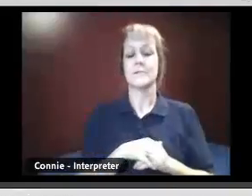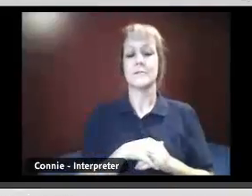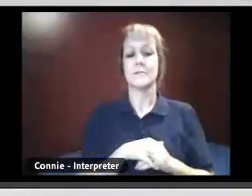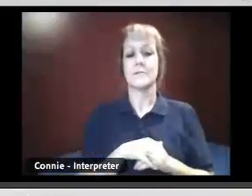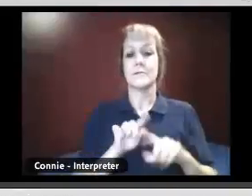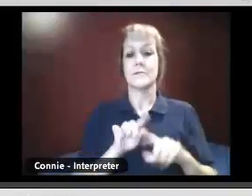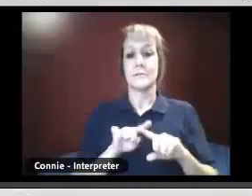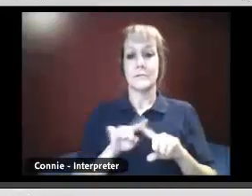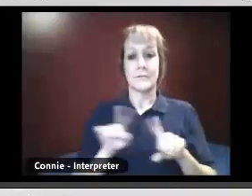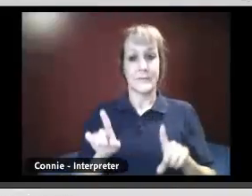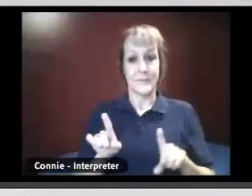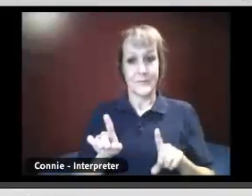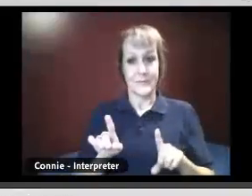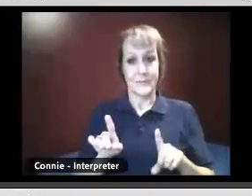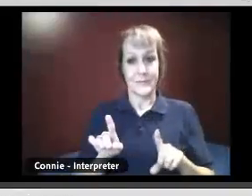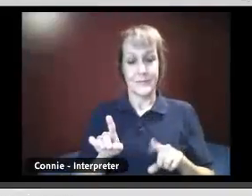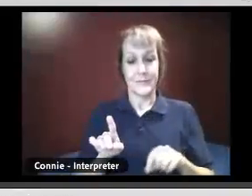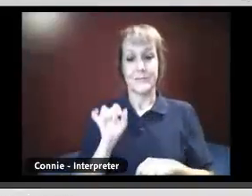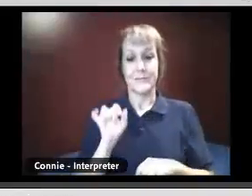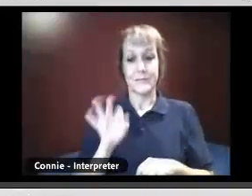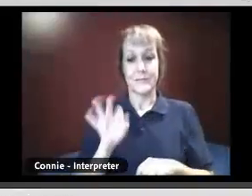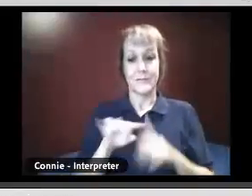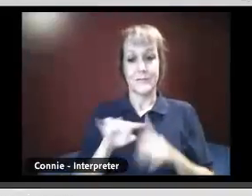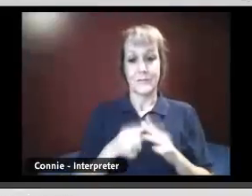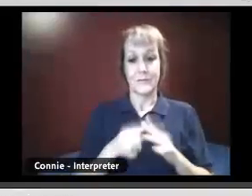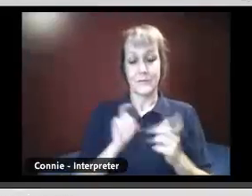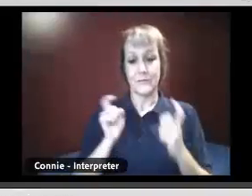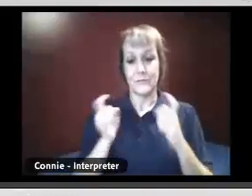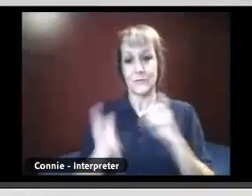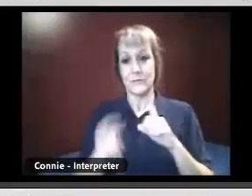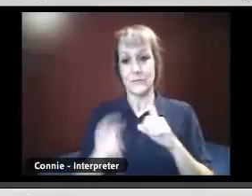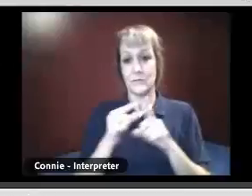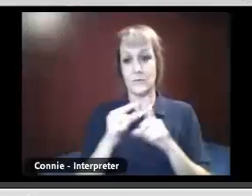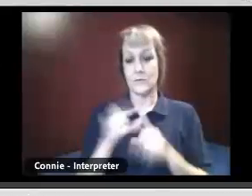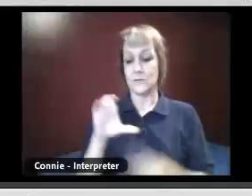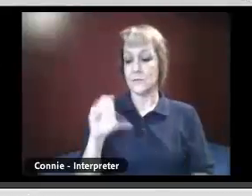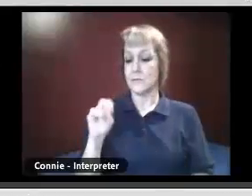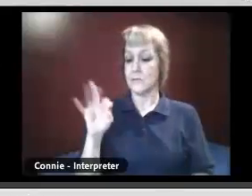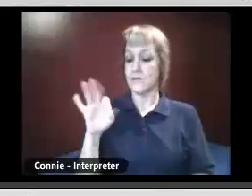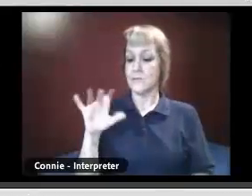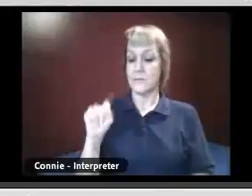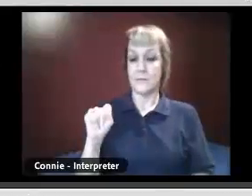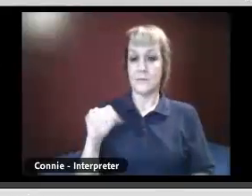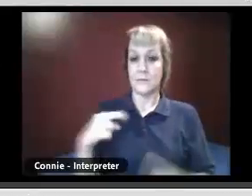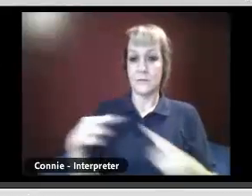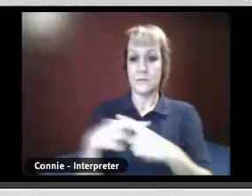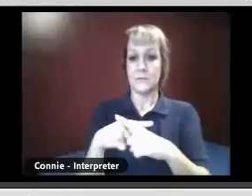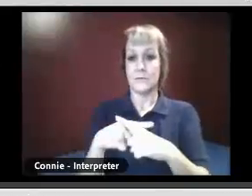However, if we start to change the word conflict to